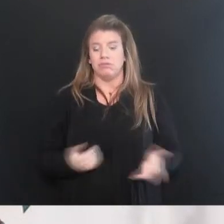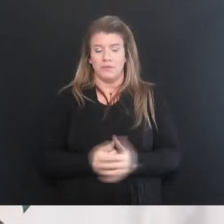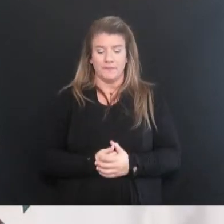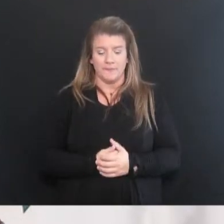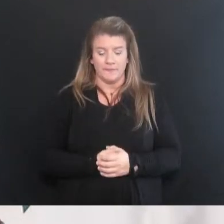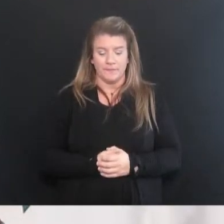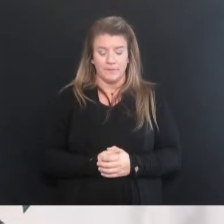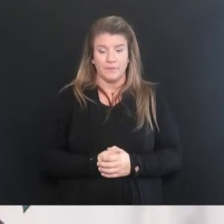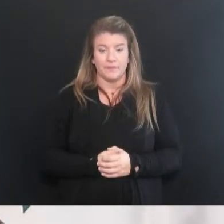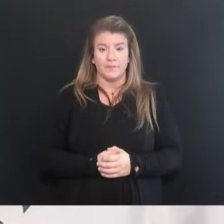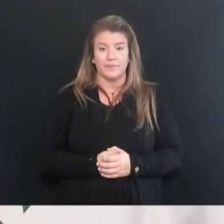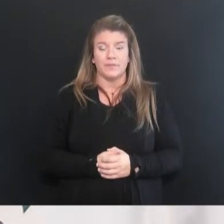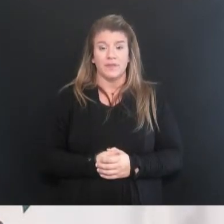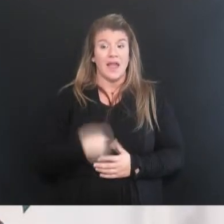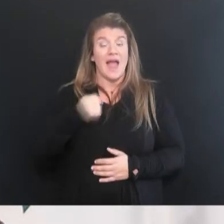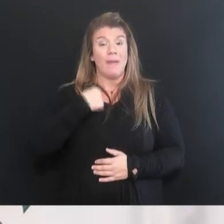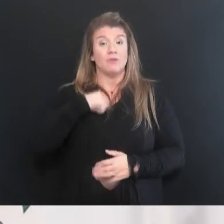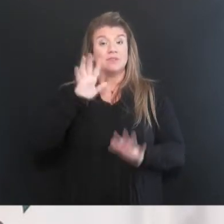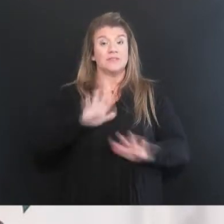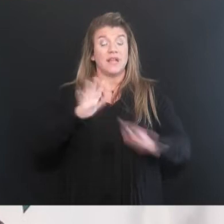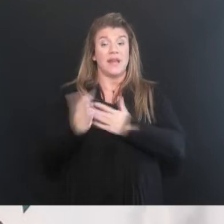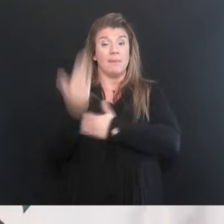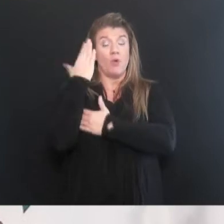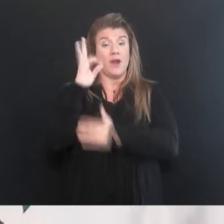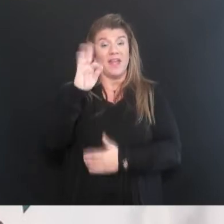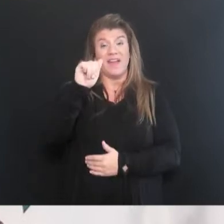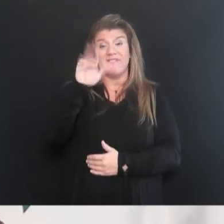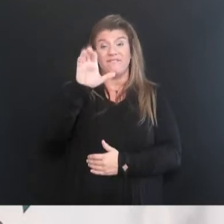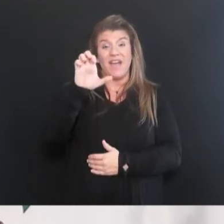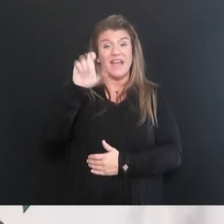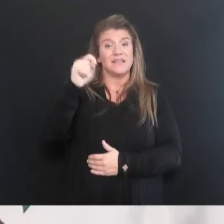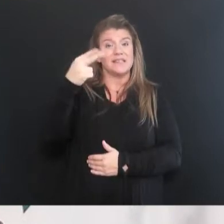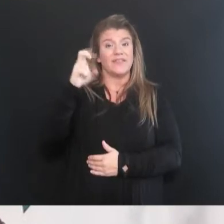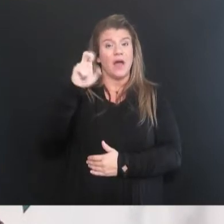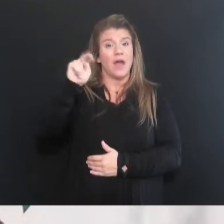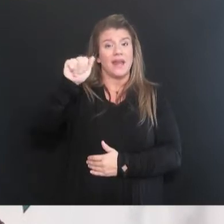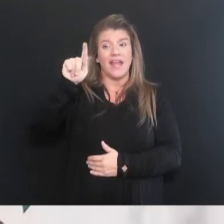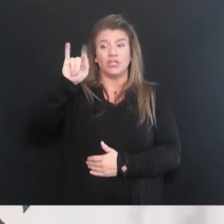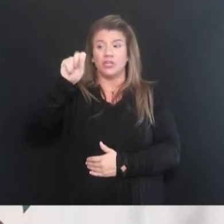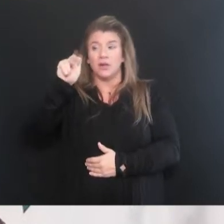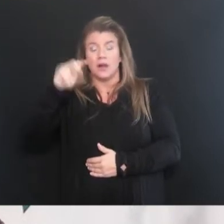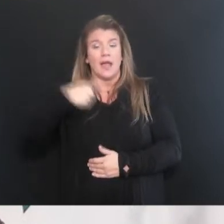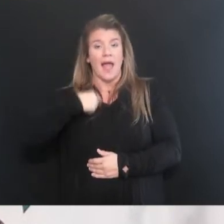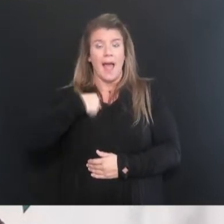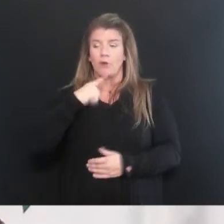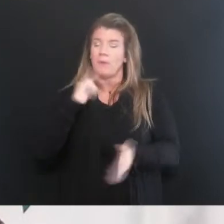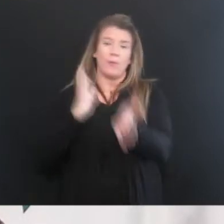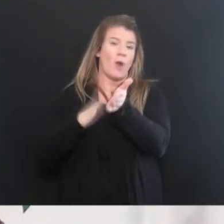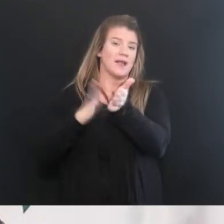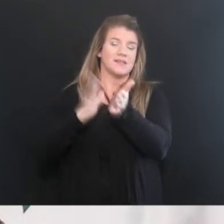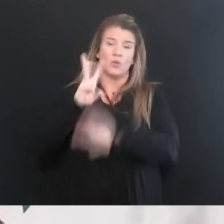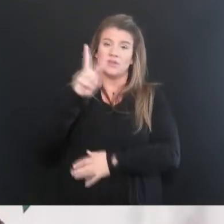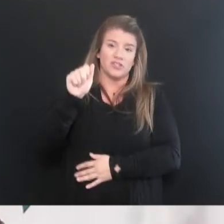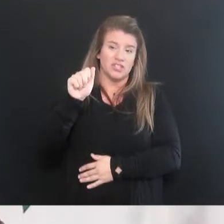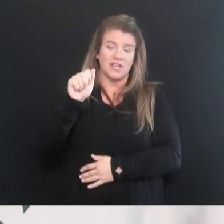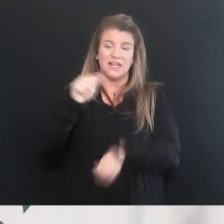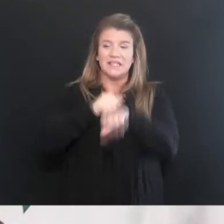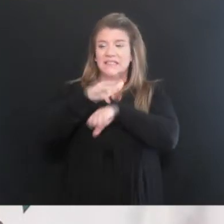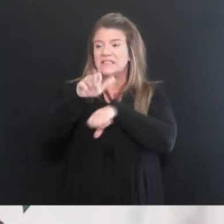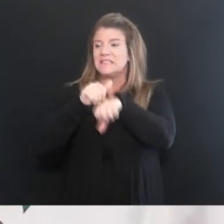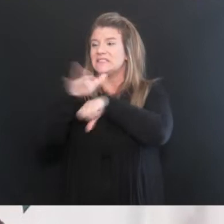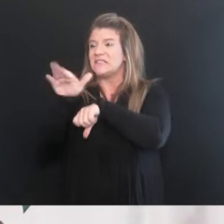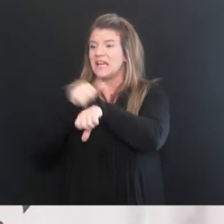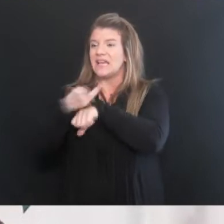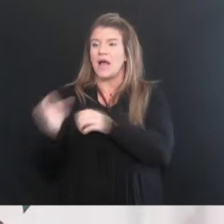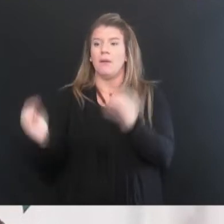going to be on Face the Nation on Sunday morning at 10:30, and I'm going to be trying to praise West Virginia and send out more and more and